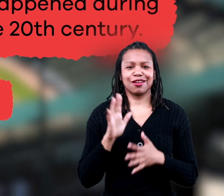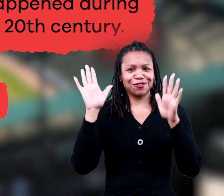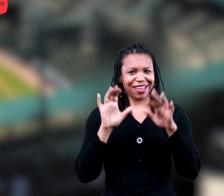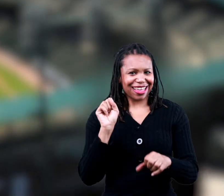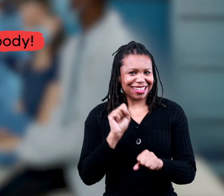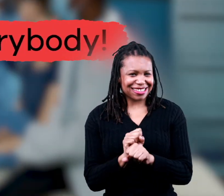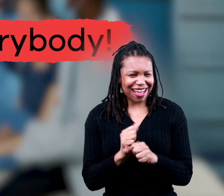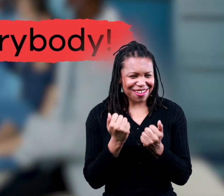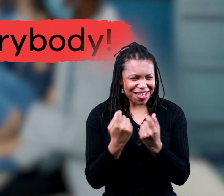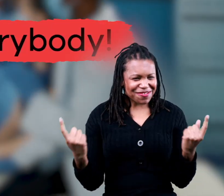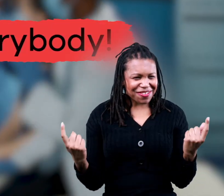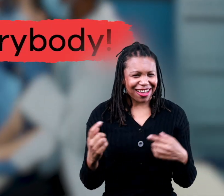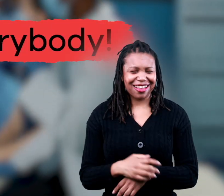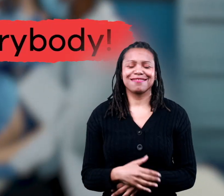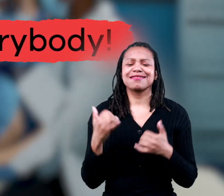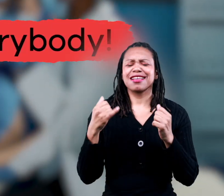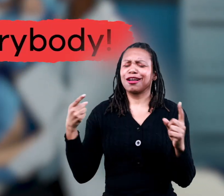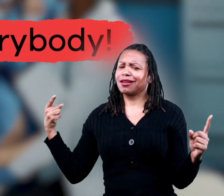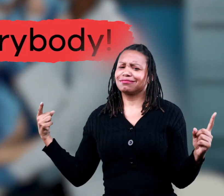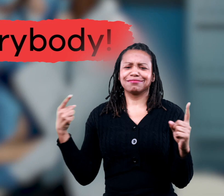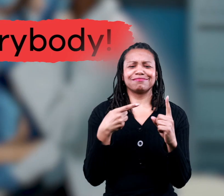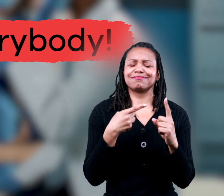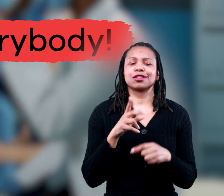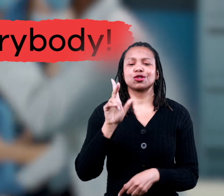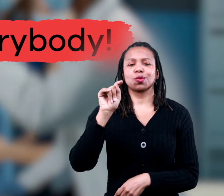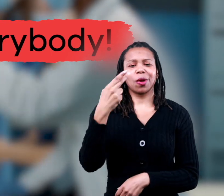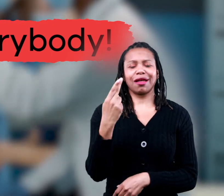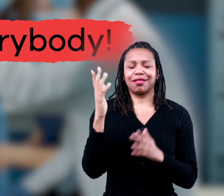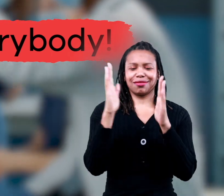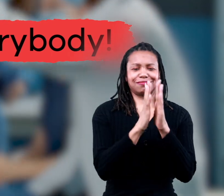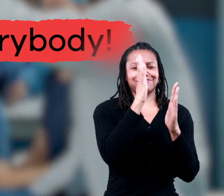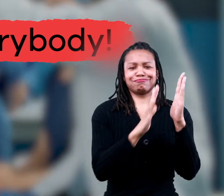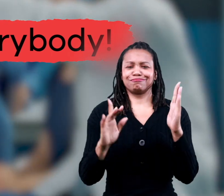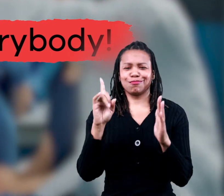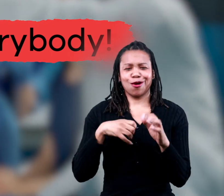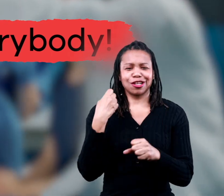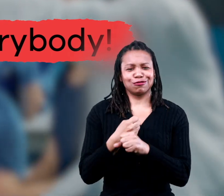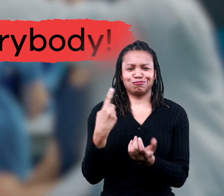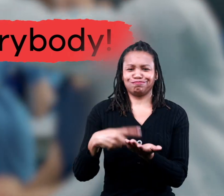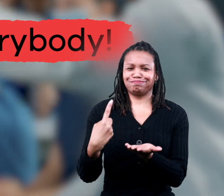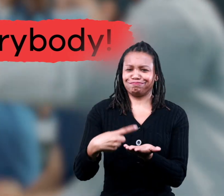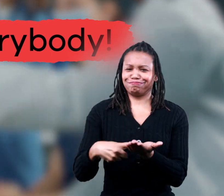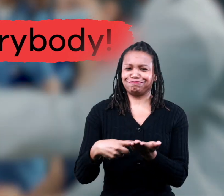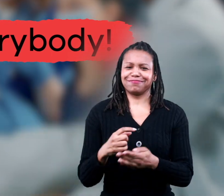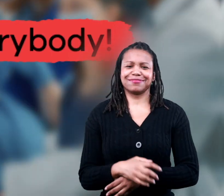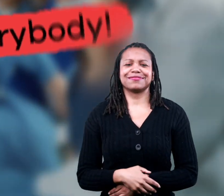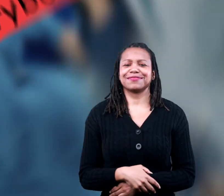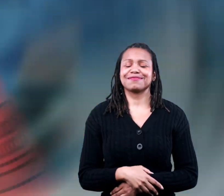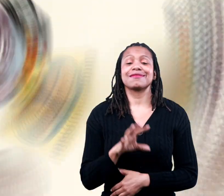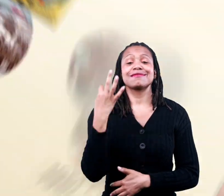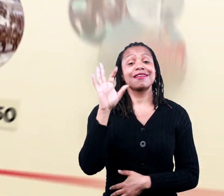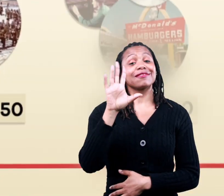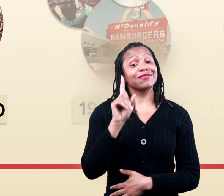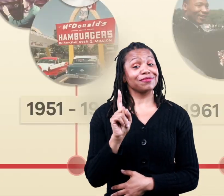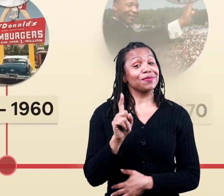True. Nice job, everybody. Now let's get back to the last half of the 20th century.